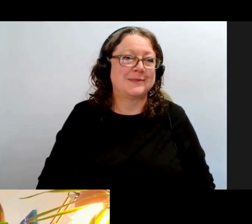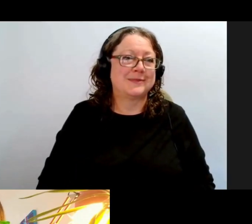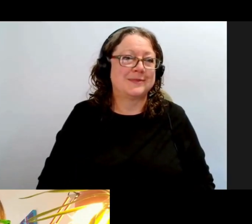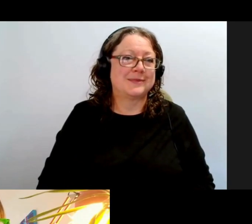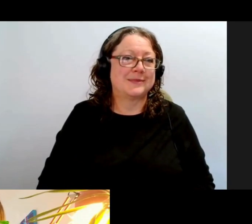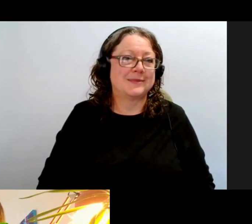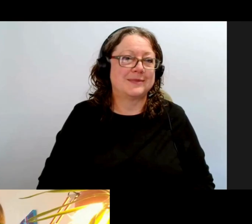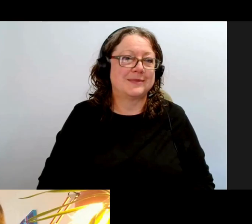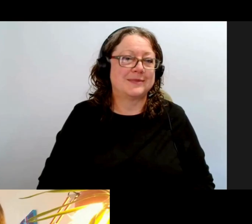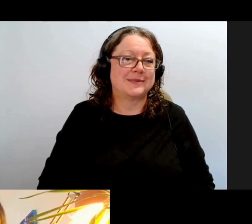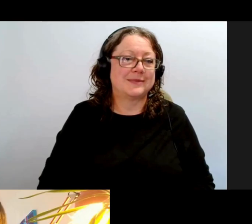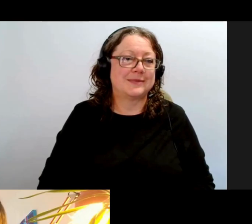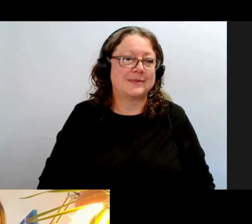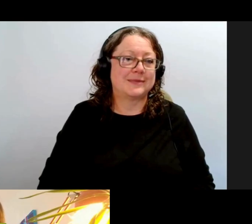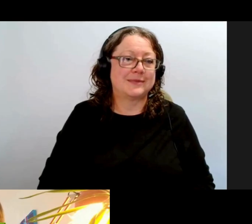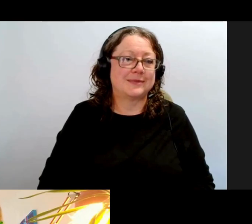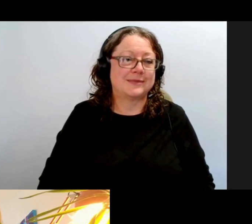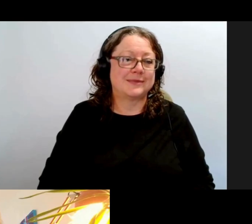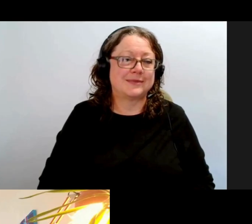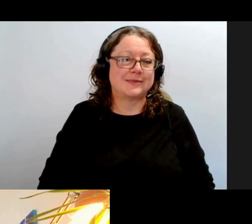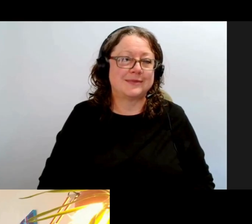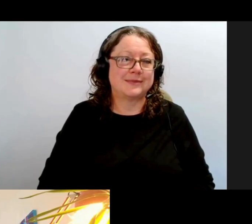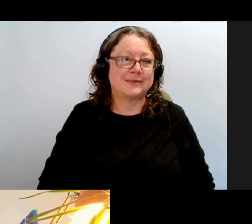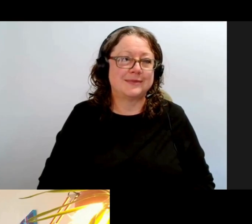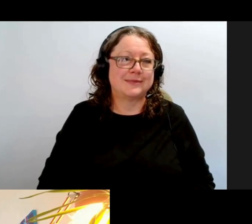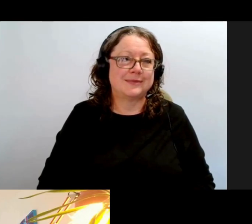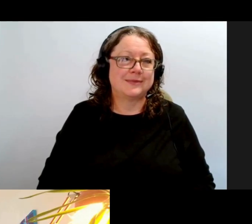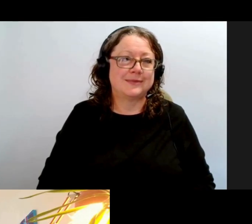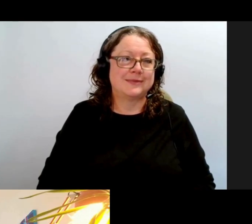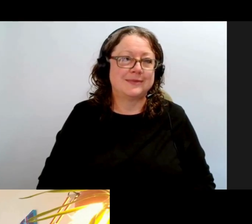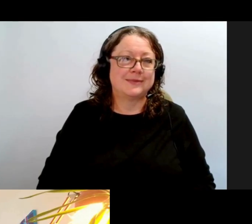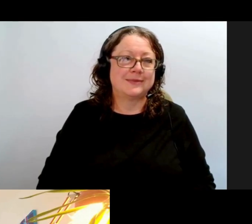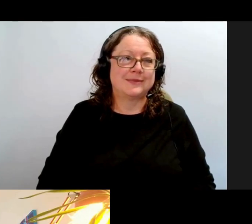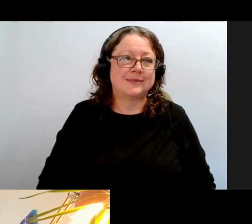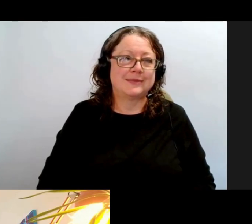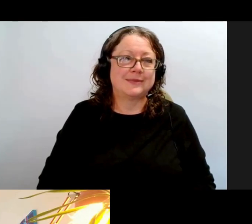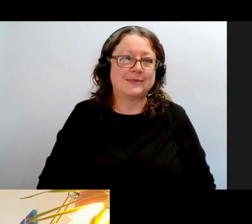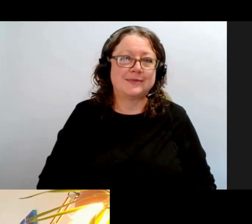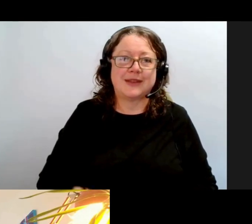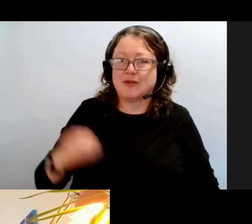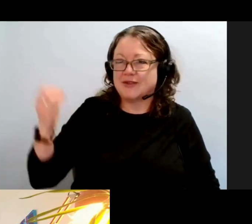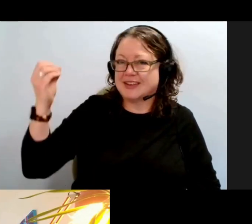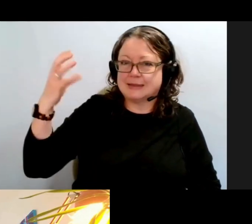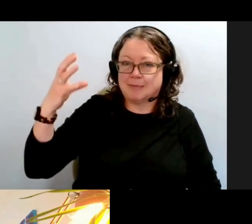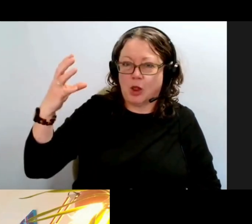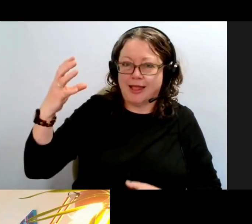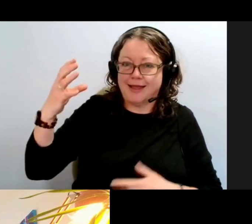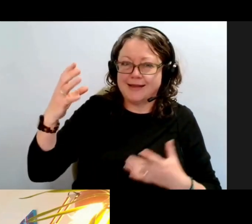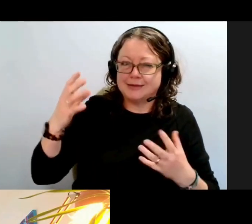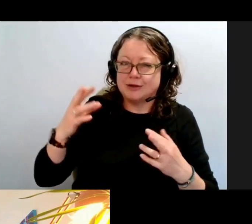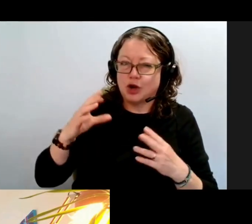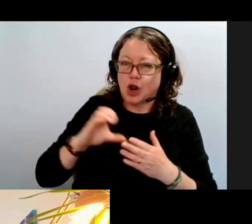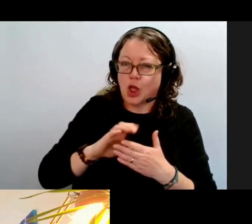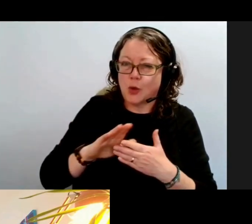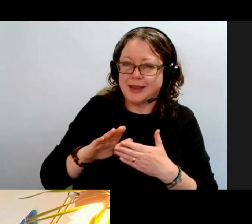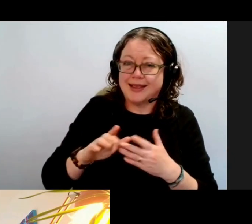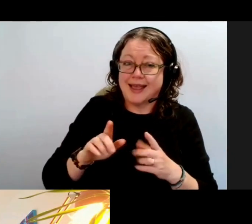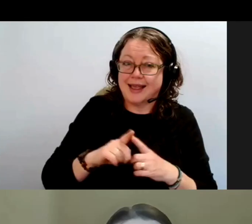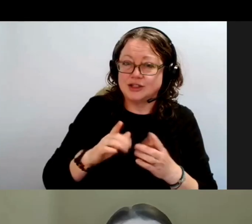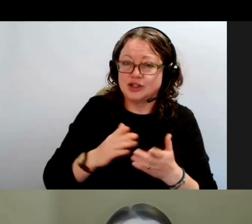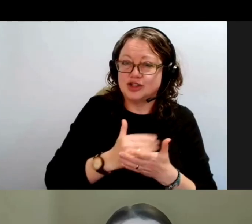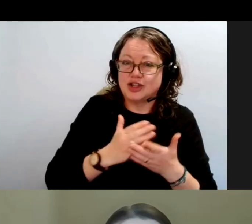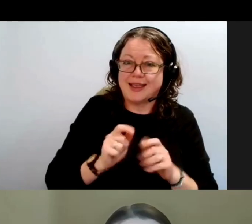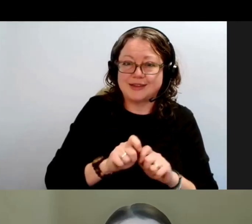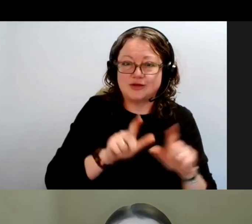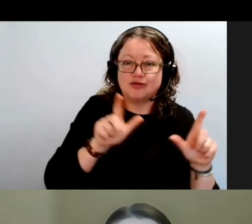And just what I'll, like Chloe? One, I'll just share my screen as you can well. see. There you